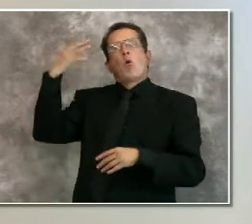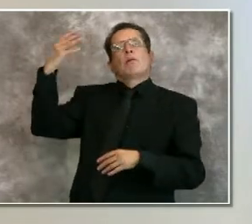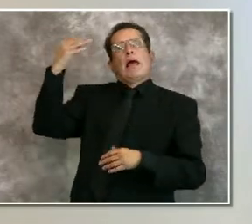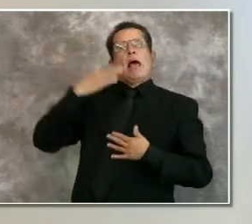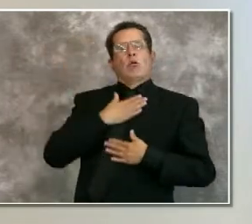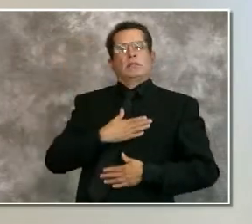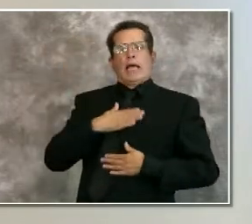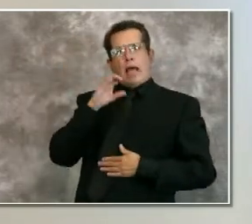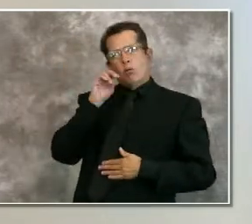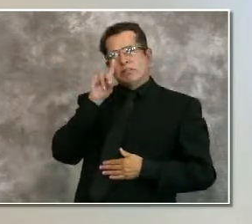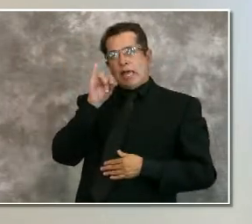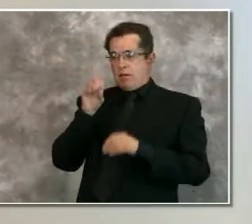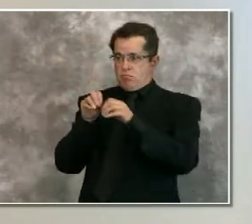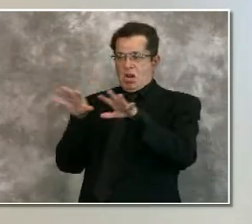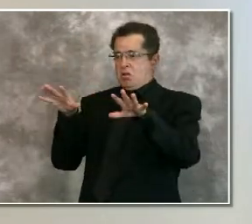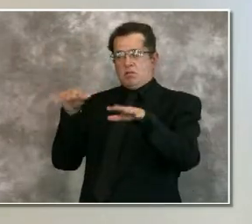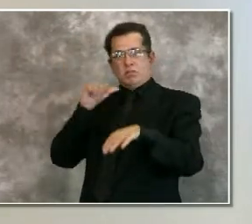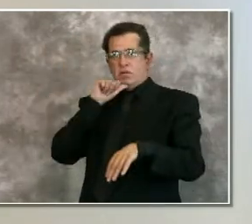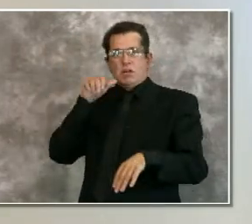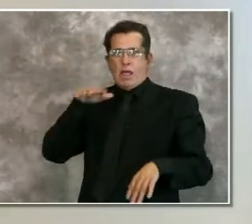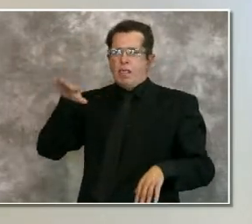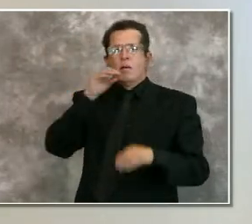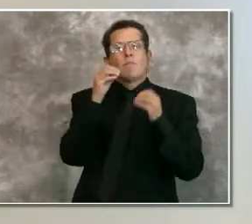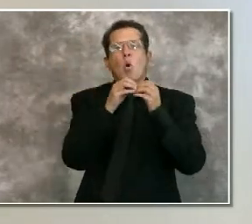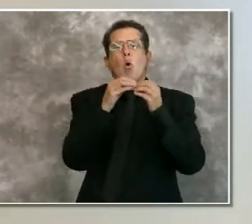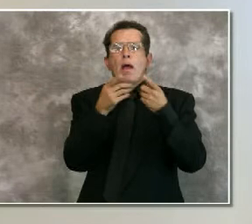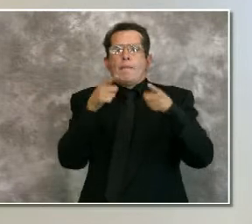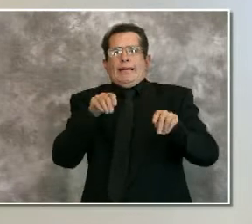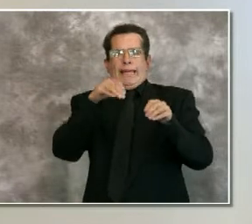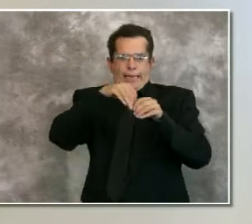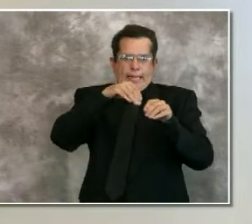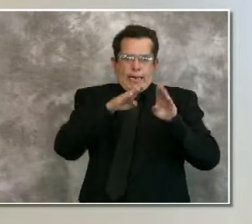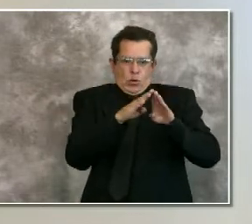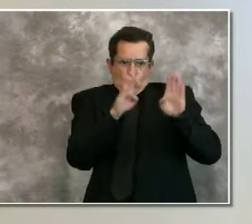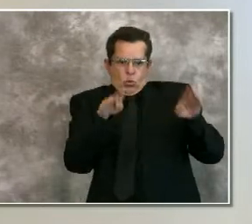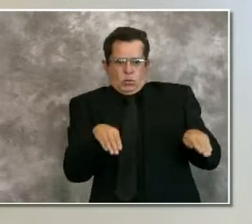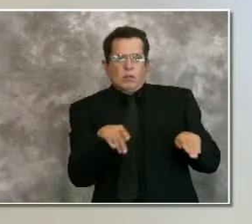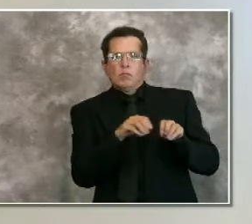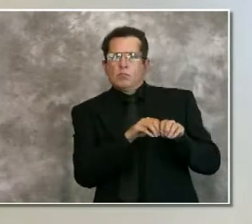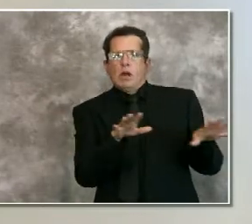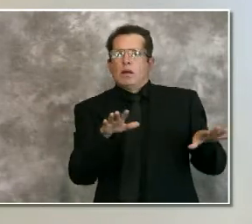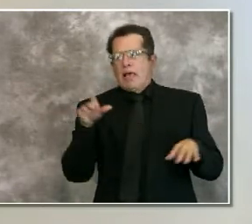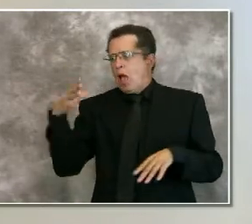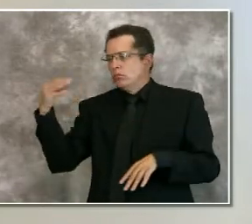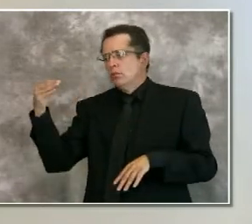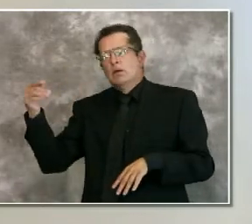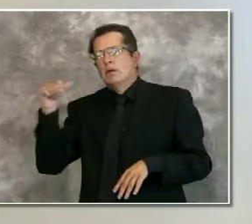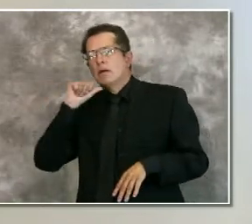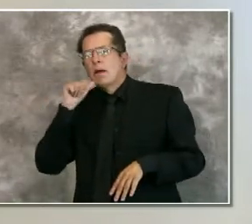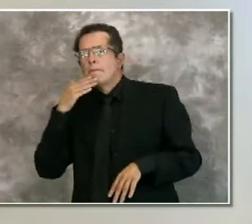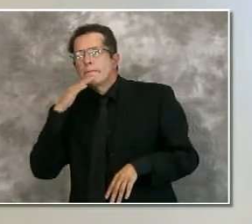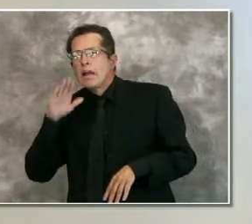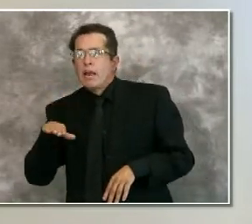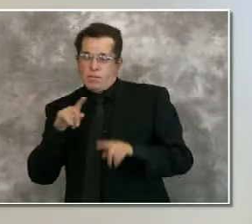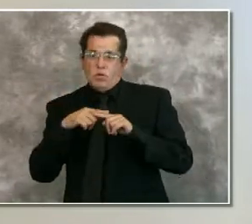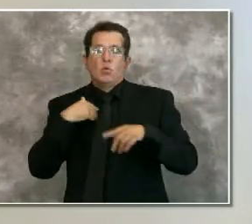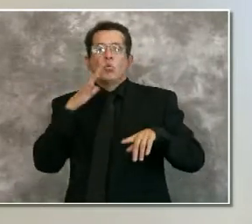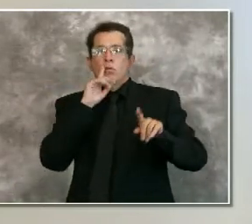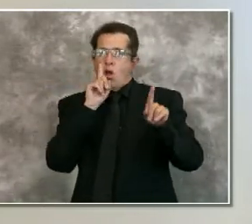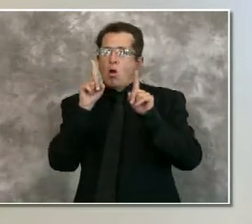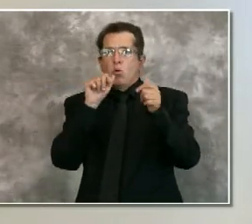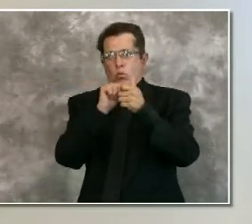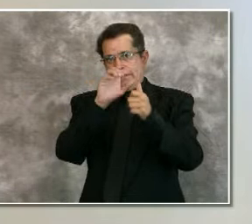settings. So there is more concern about indoor versus outdoor. But it is certainly something we're going to reach out to the cities